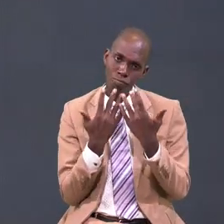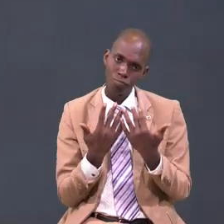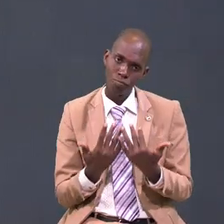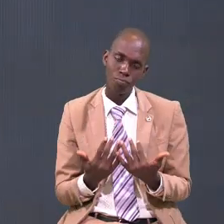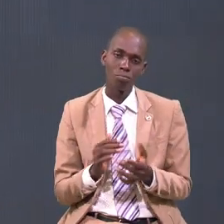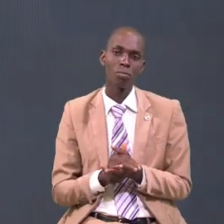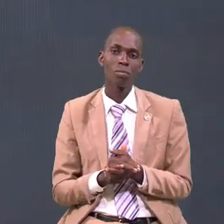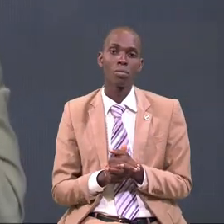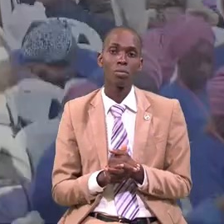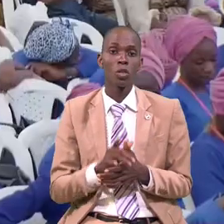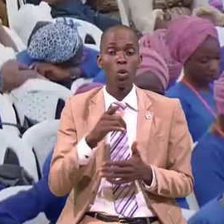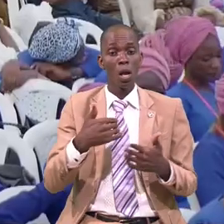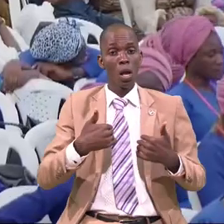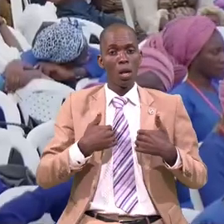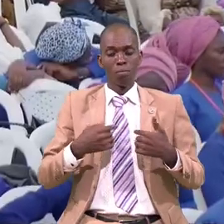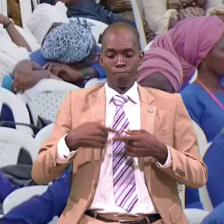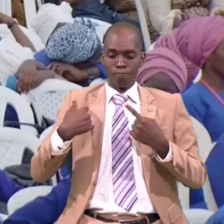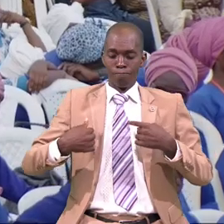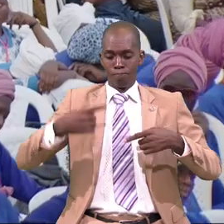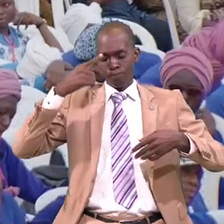You have condemnation.